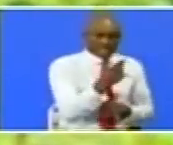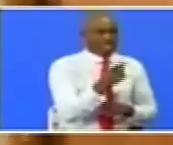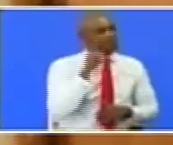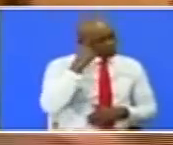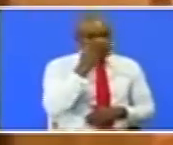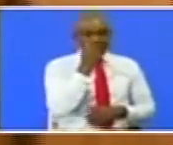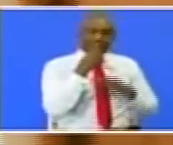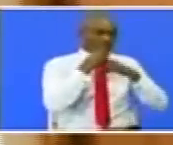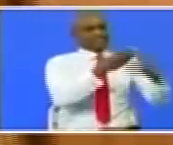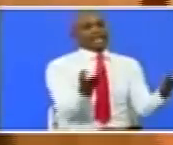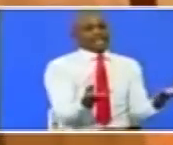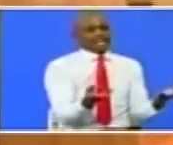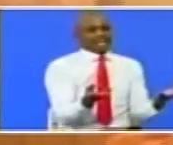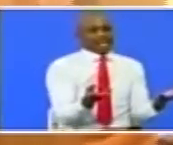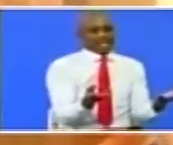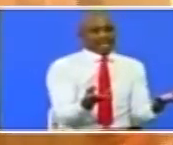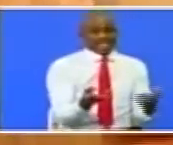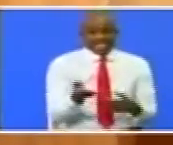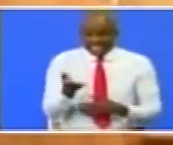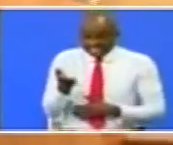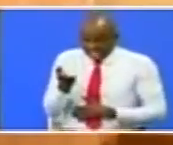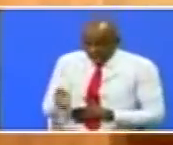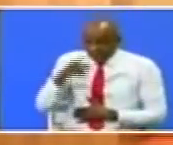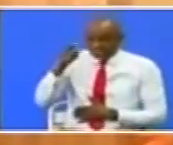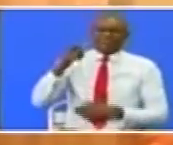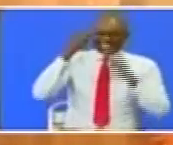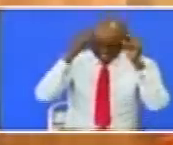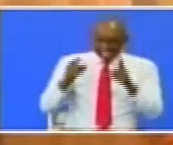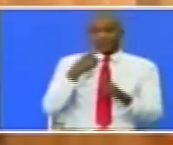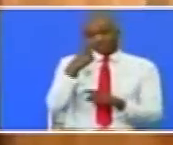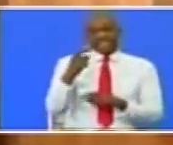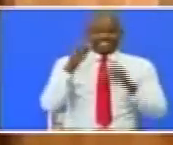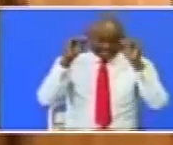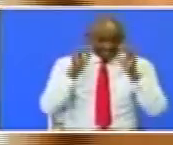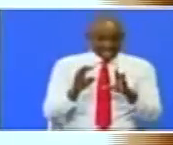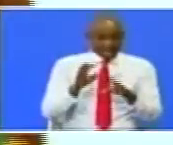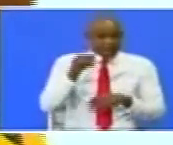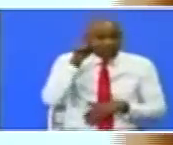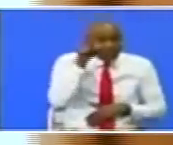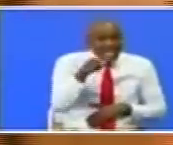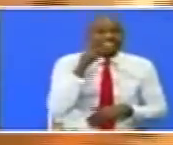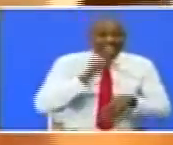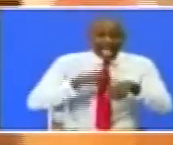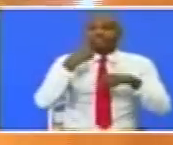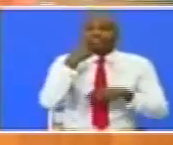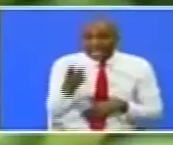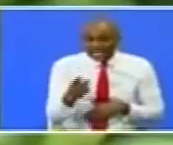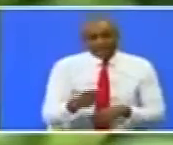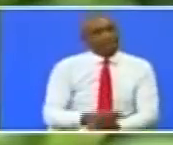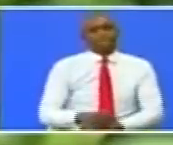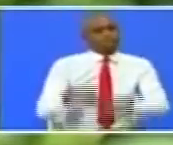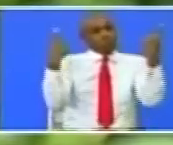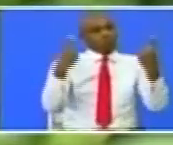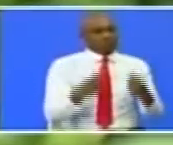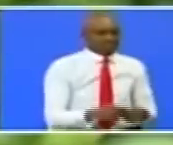is in our school. Well, that innocent revelation to the head teacher of the school may have triggered the series of tribulations that would follow.